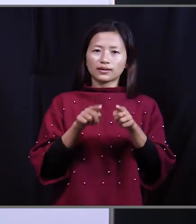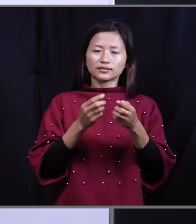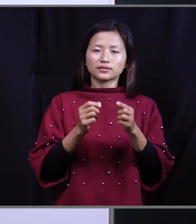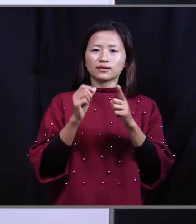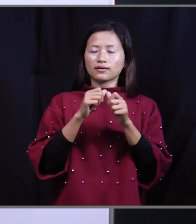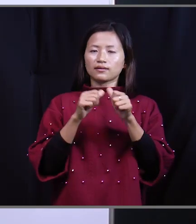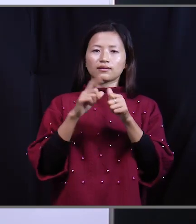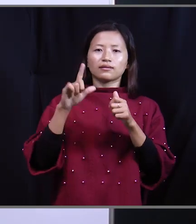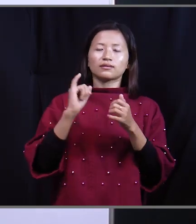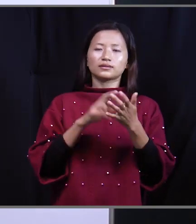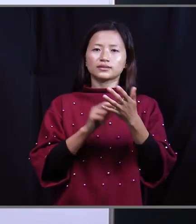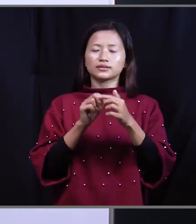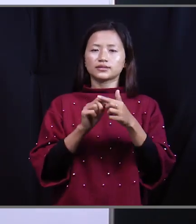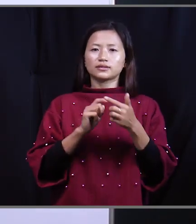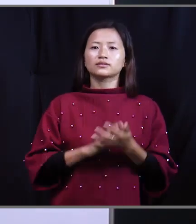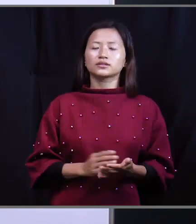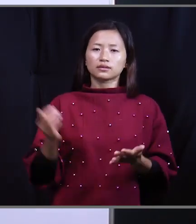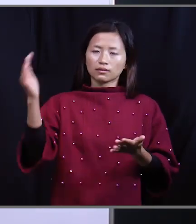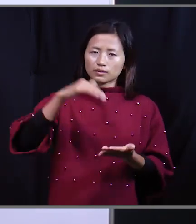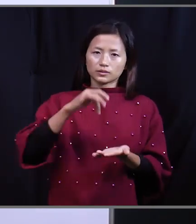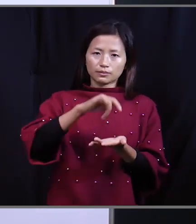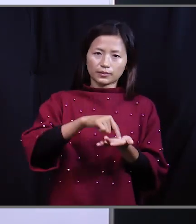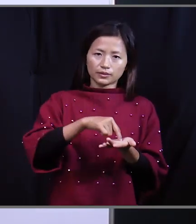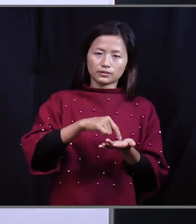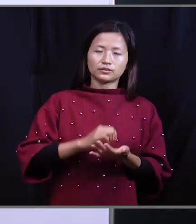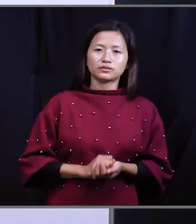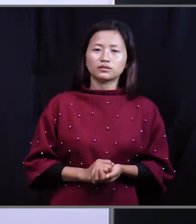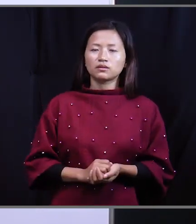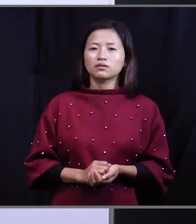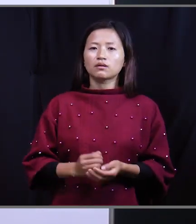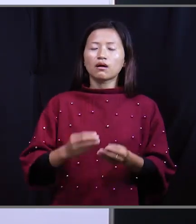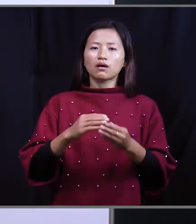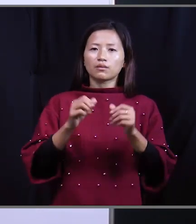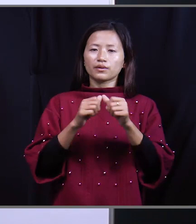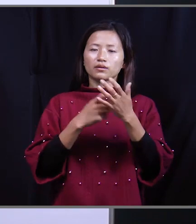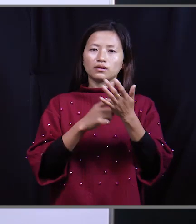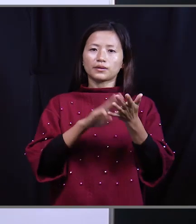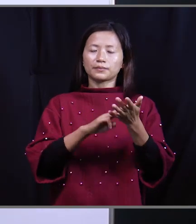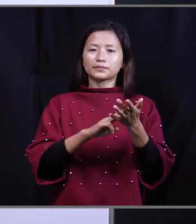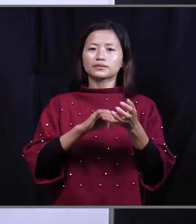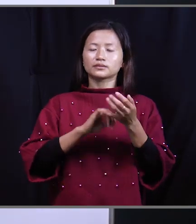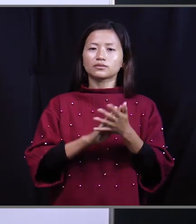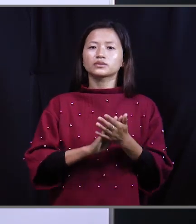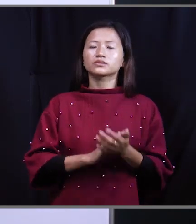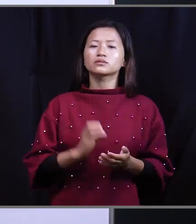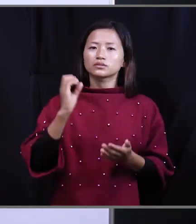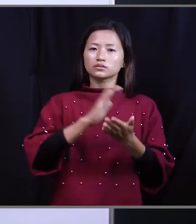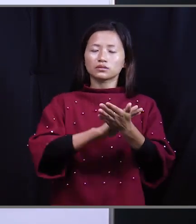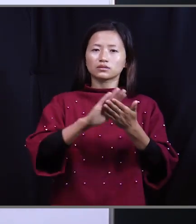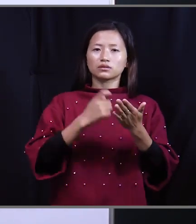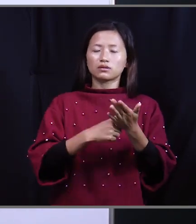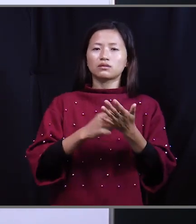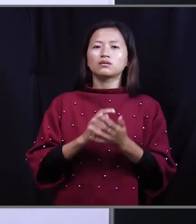the equatorial plate. That means they will come in the middle. After that, arms of chromatid point inward. What do you mean by arms of chromatid point